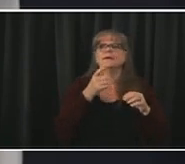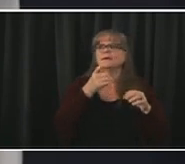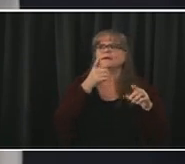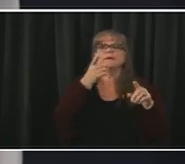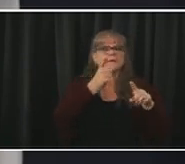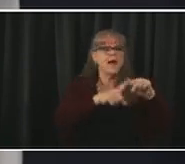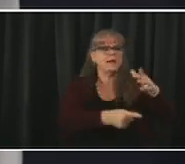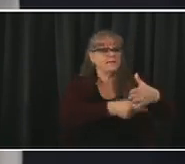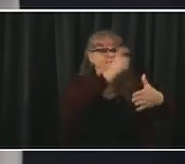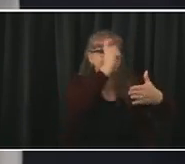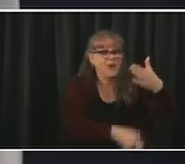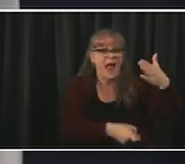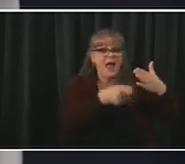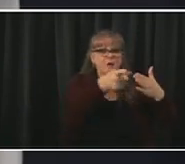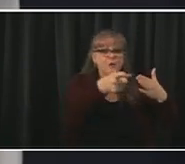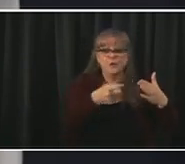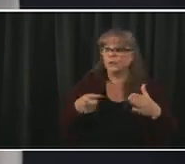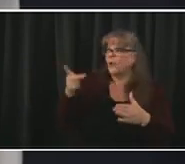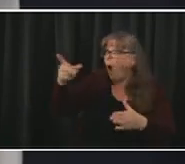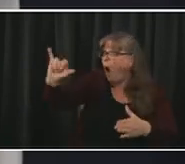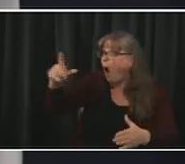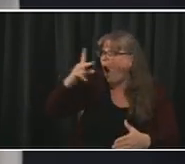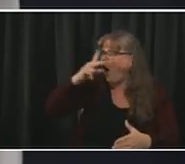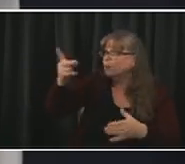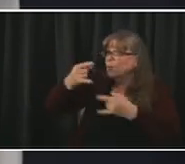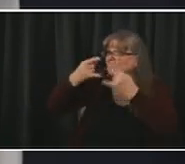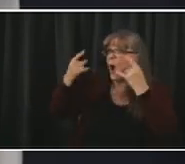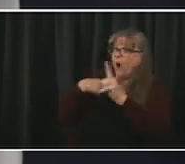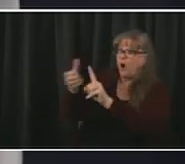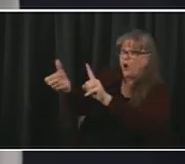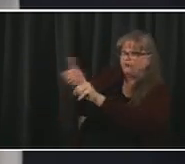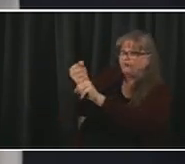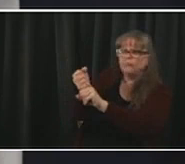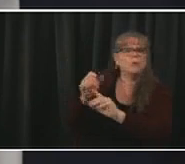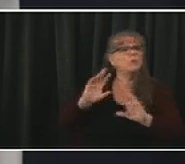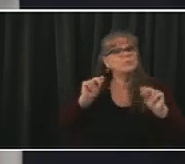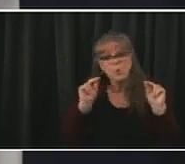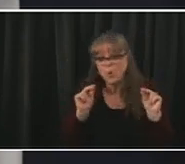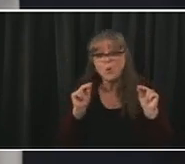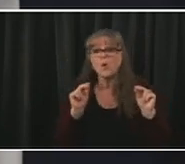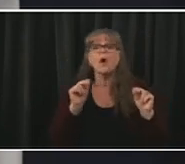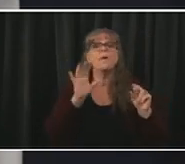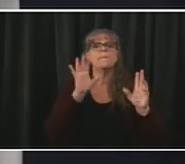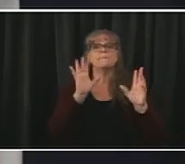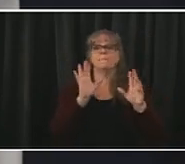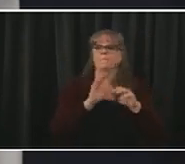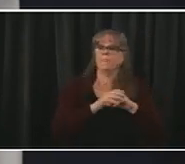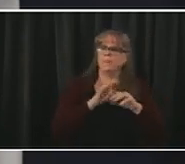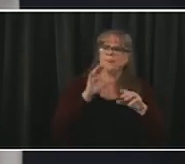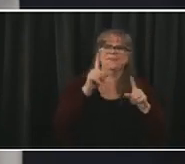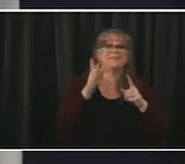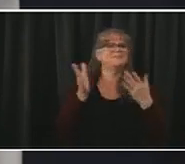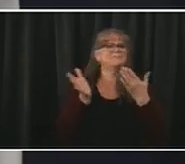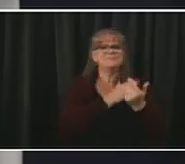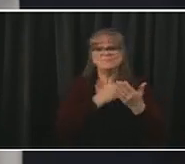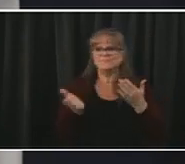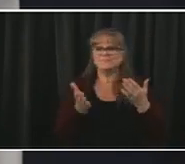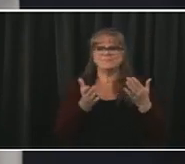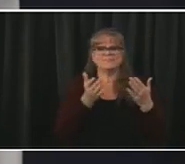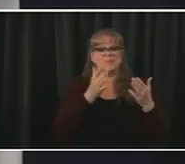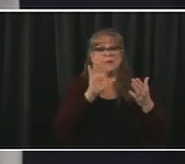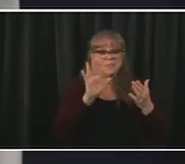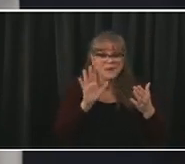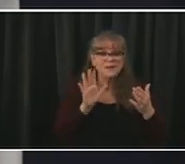silly. But please, just wear a mask. Whatever form of communication makes it most likely you'll wear a mask, consider that form of communication the one